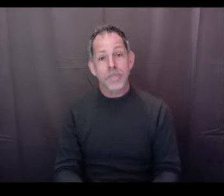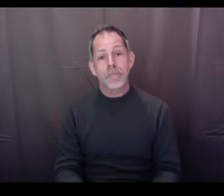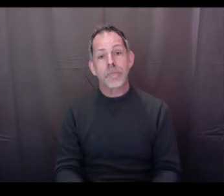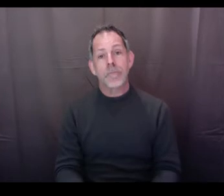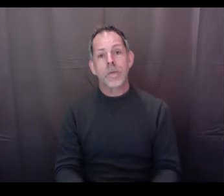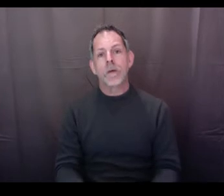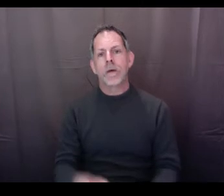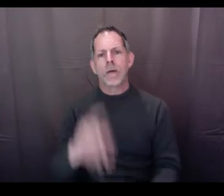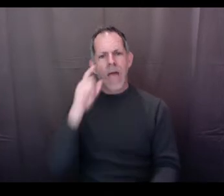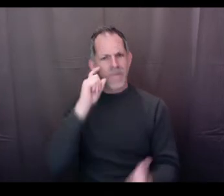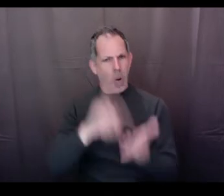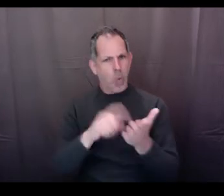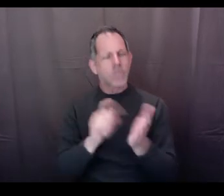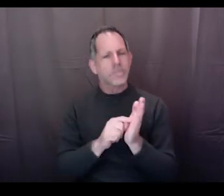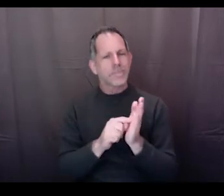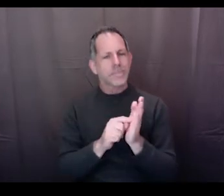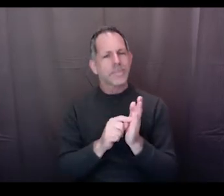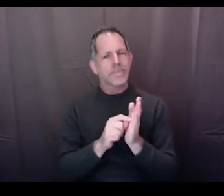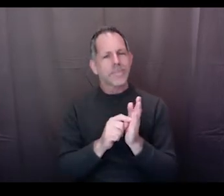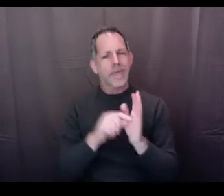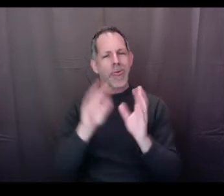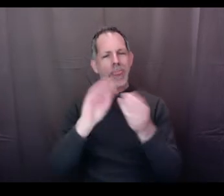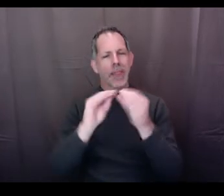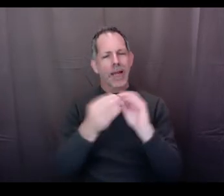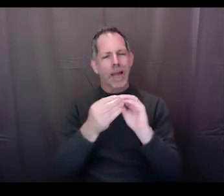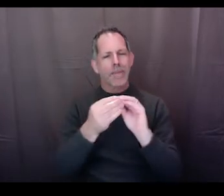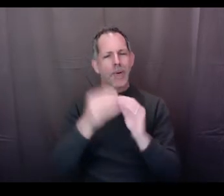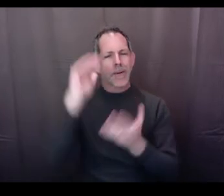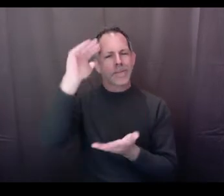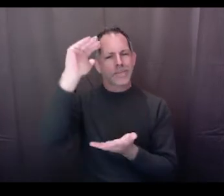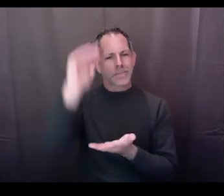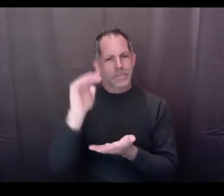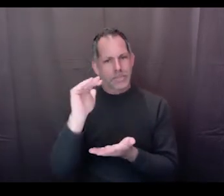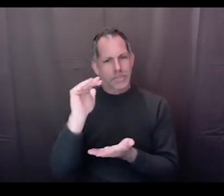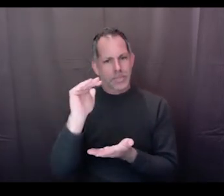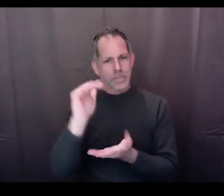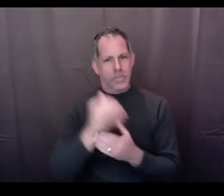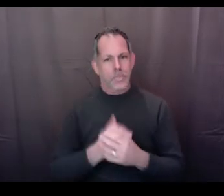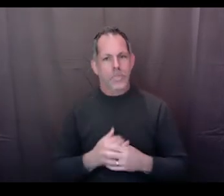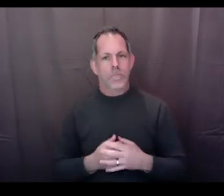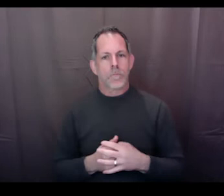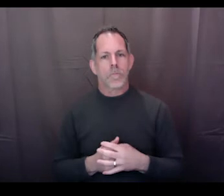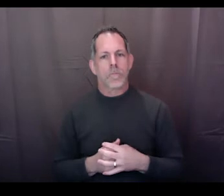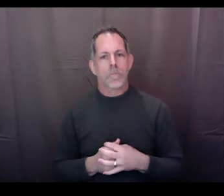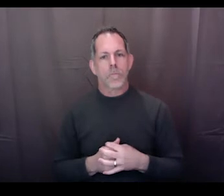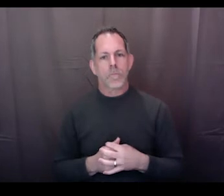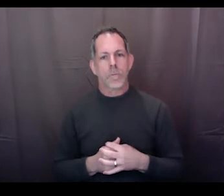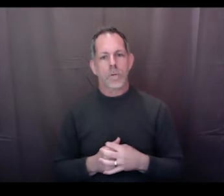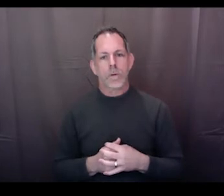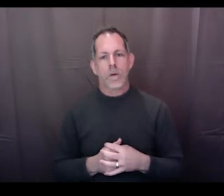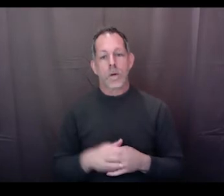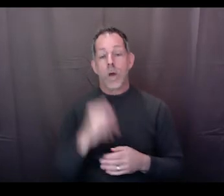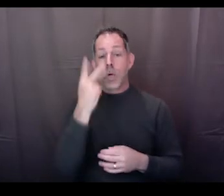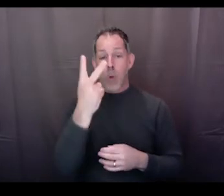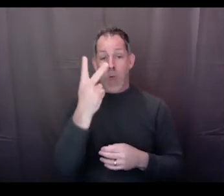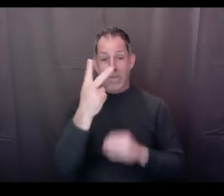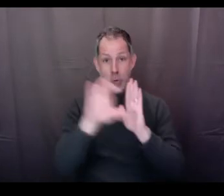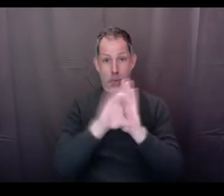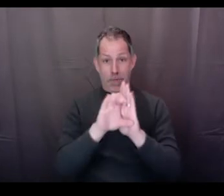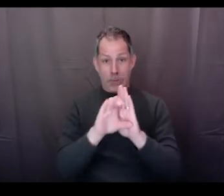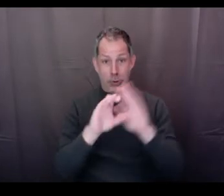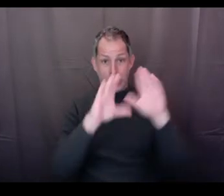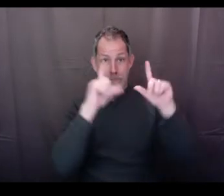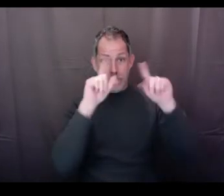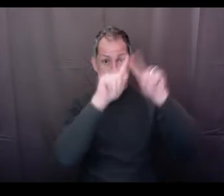further decline akin to what we saw in April. So the message from these two slides is that it appears